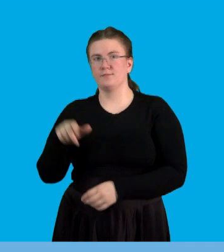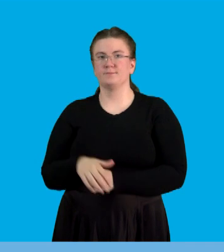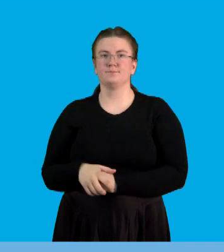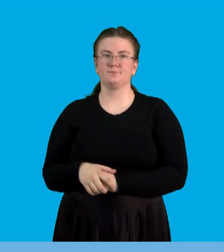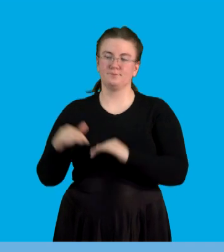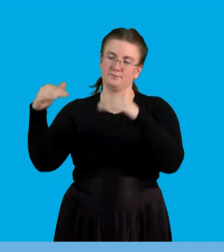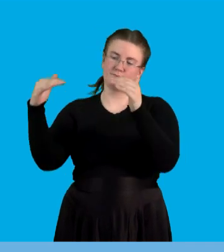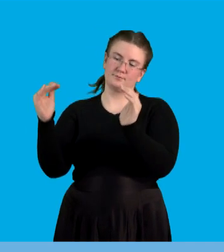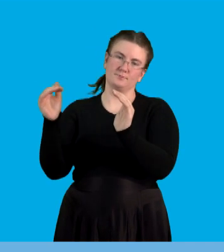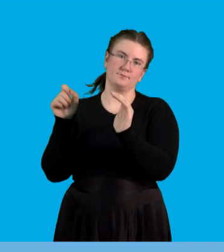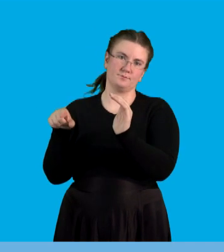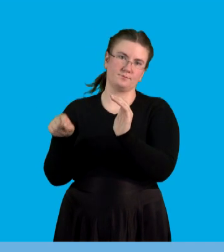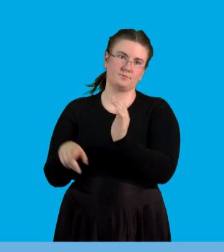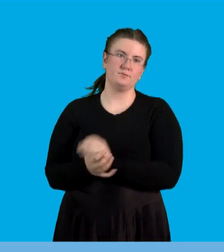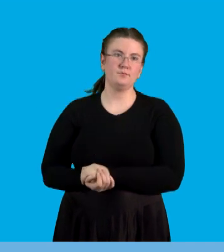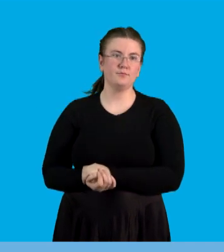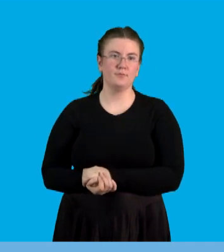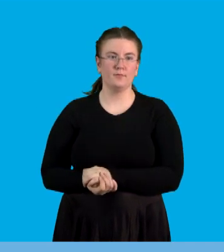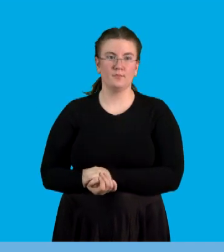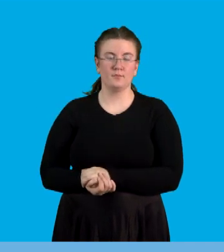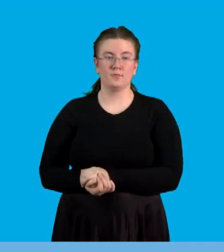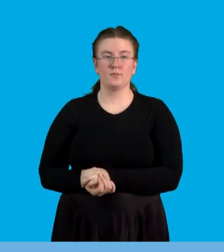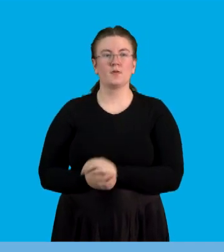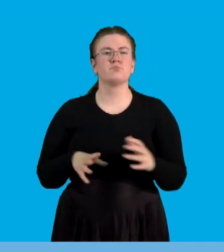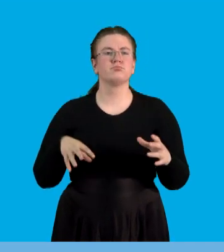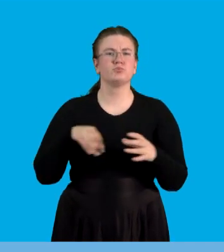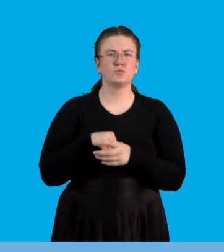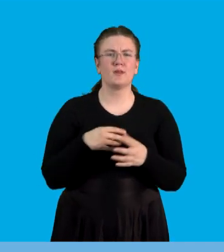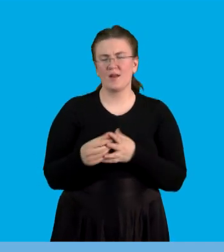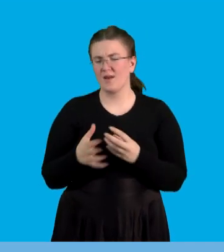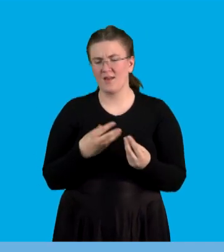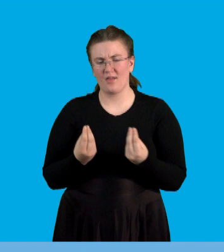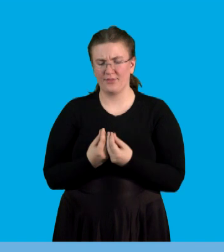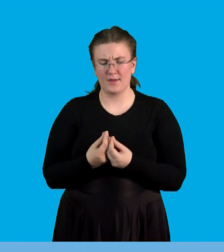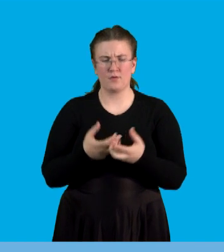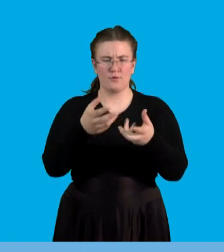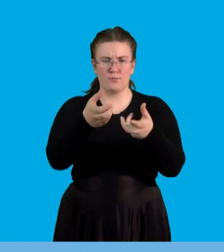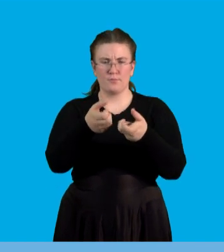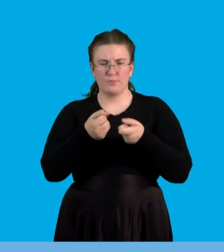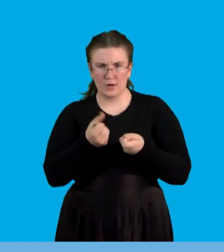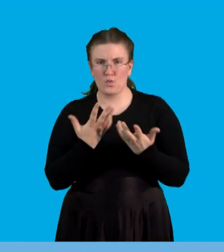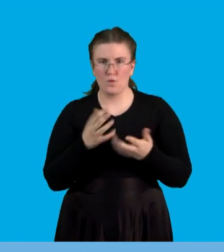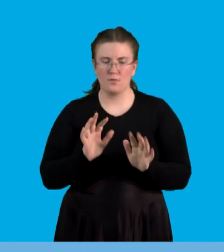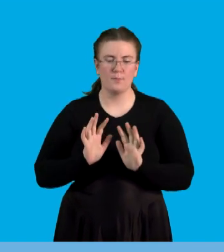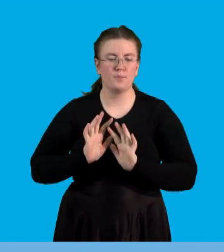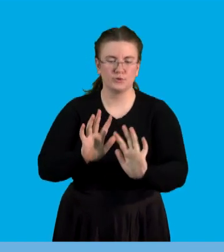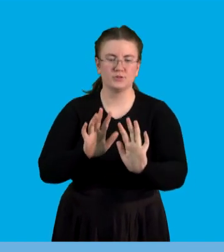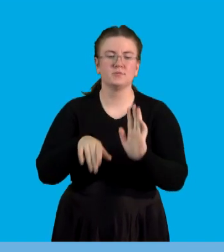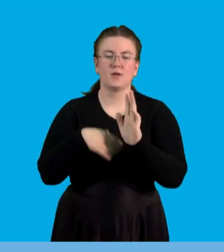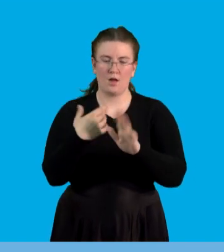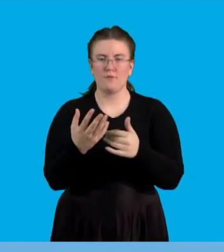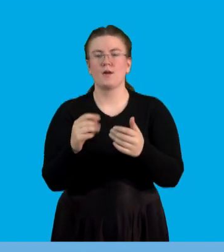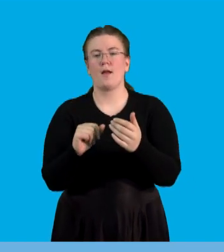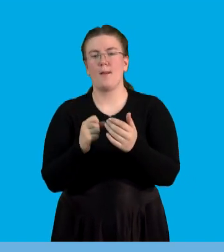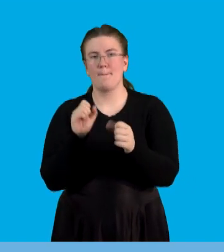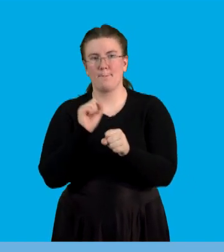applied. So these include any type of pushing or pulling on an object that causes a change in